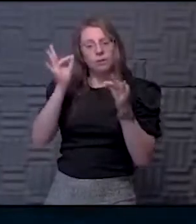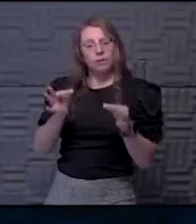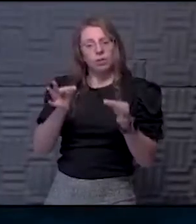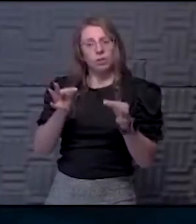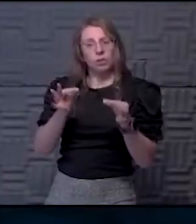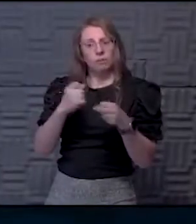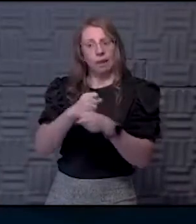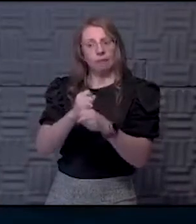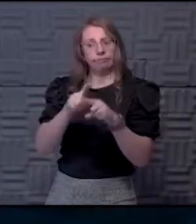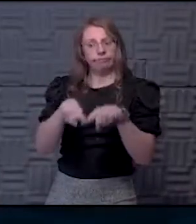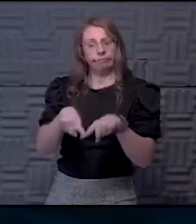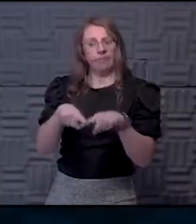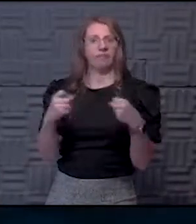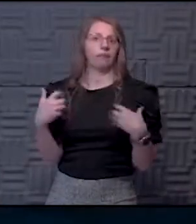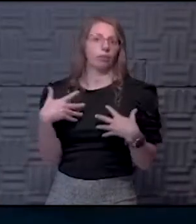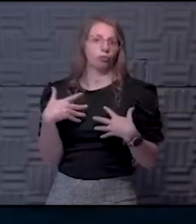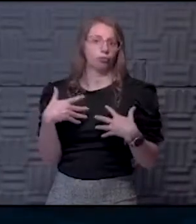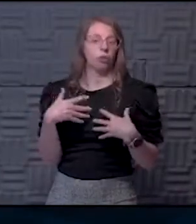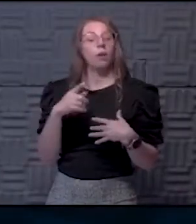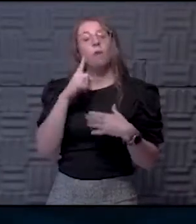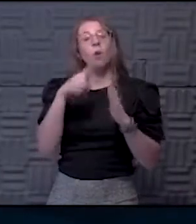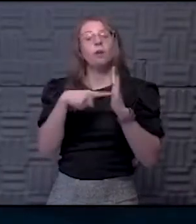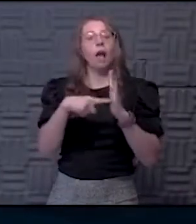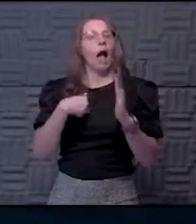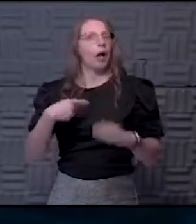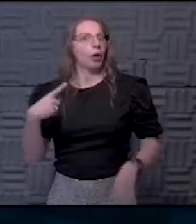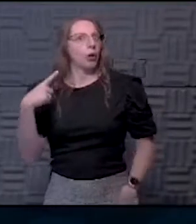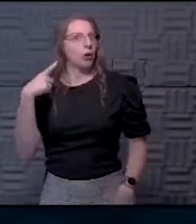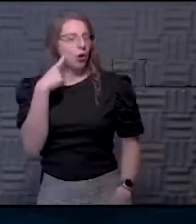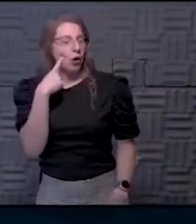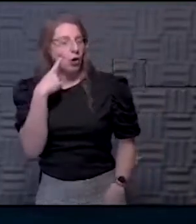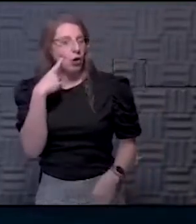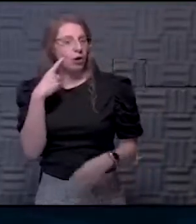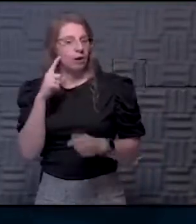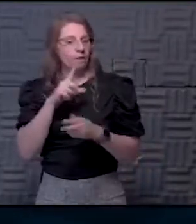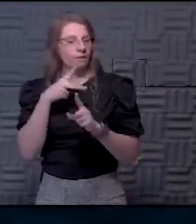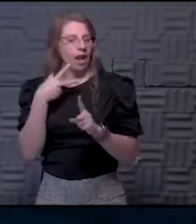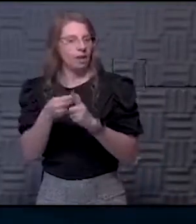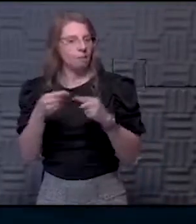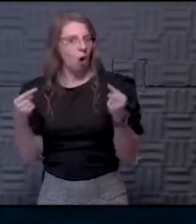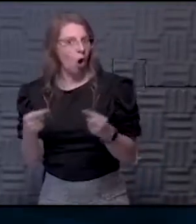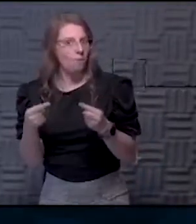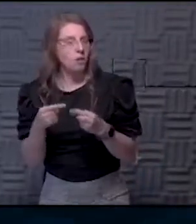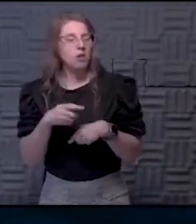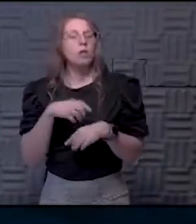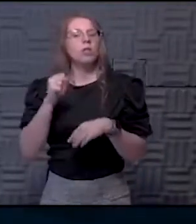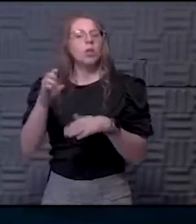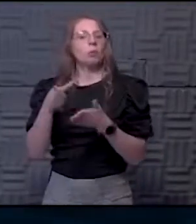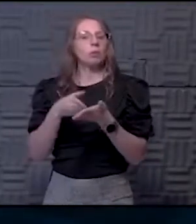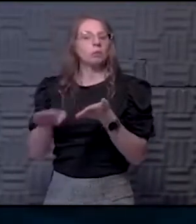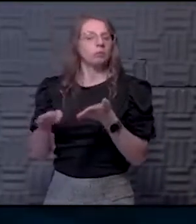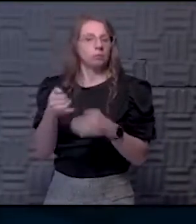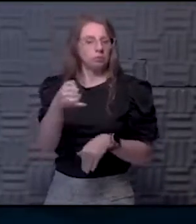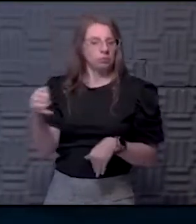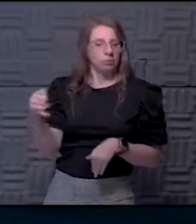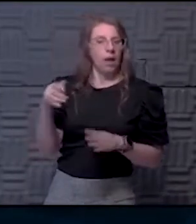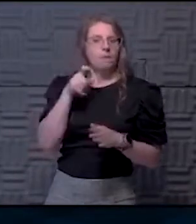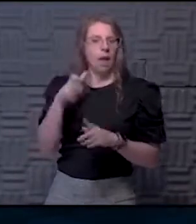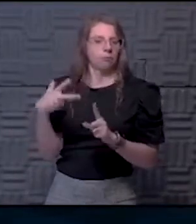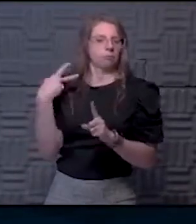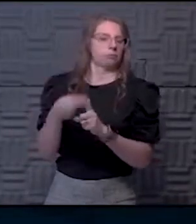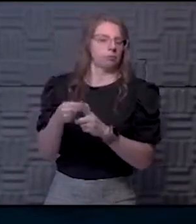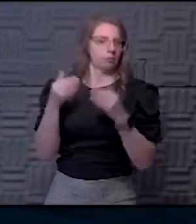based on fears, such as, I heard the vaccines are harmful, so I'm not going to get them.